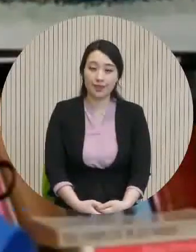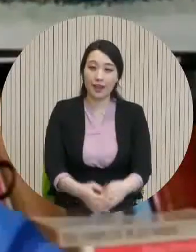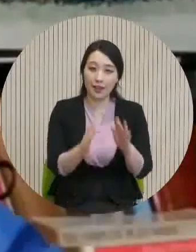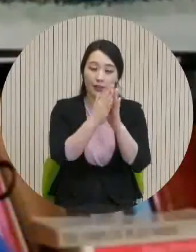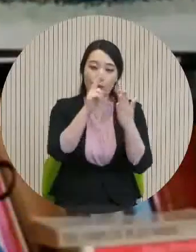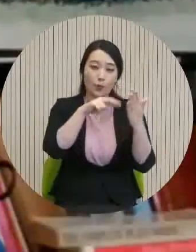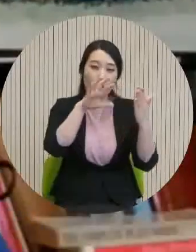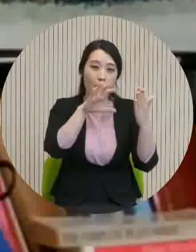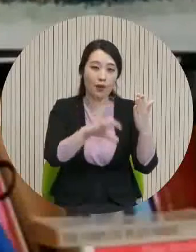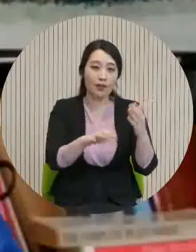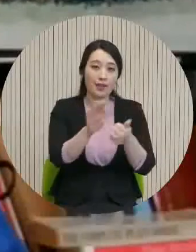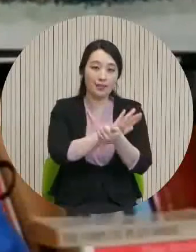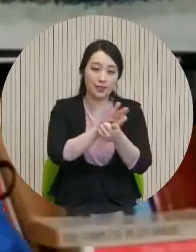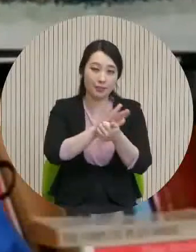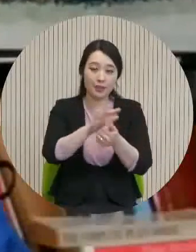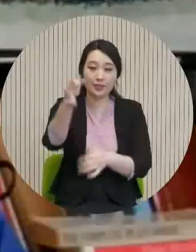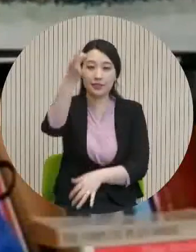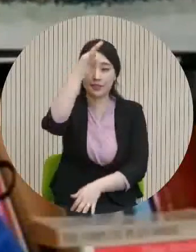and copyright law.